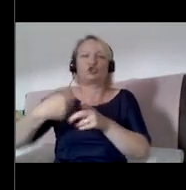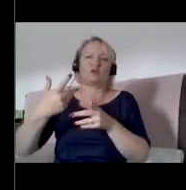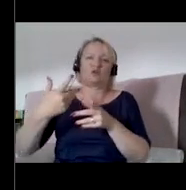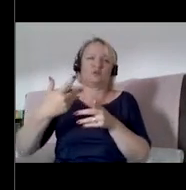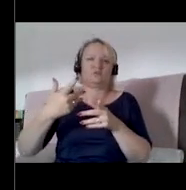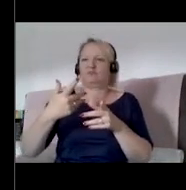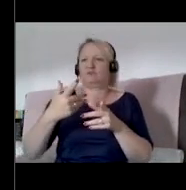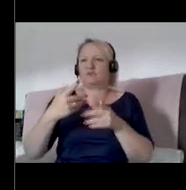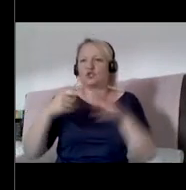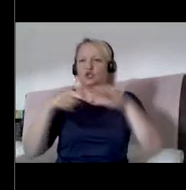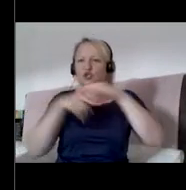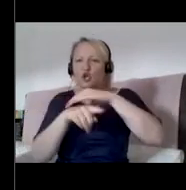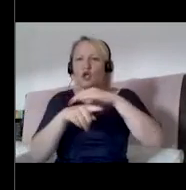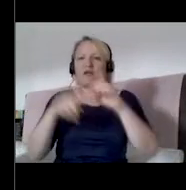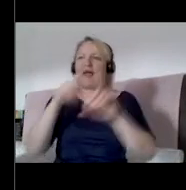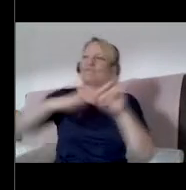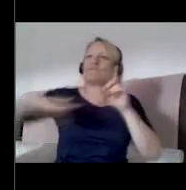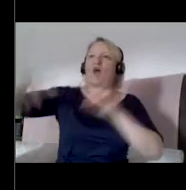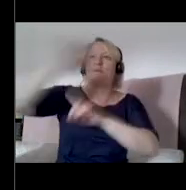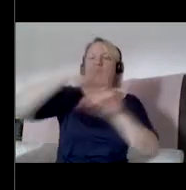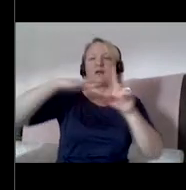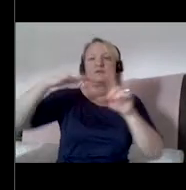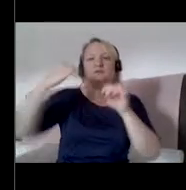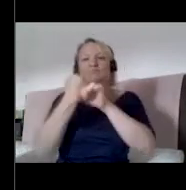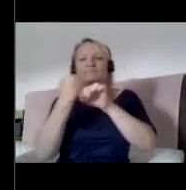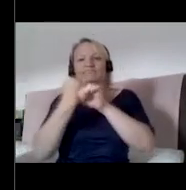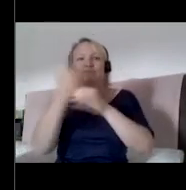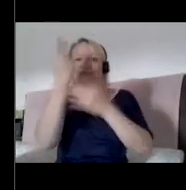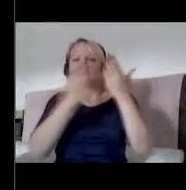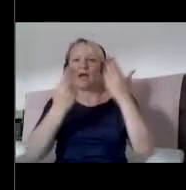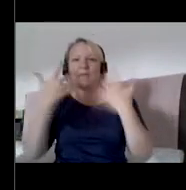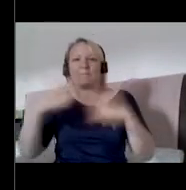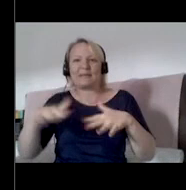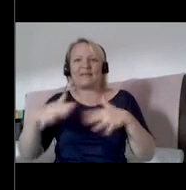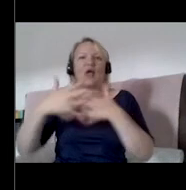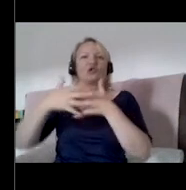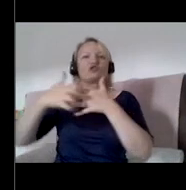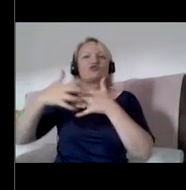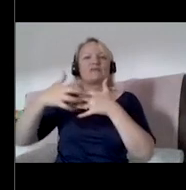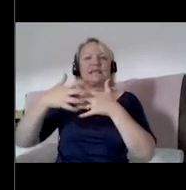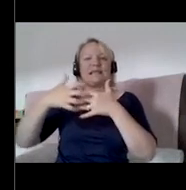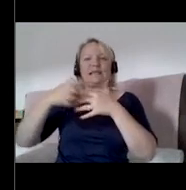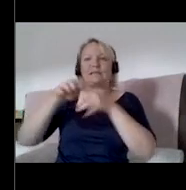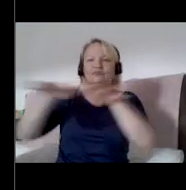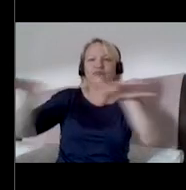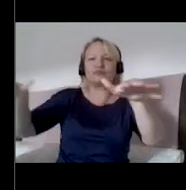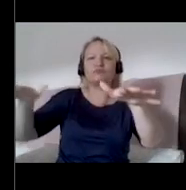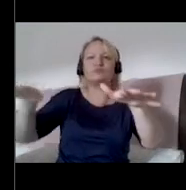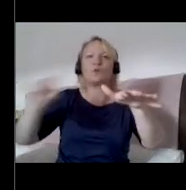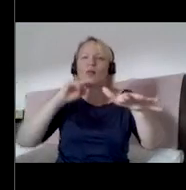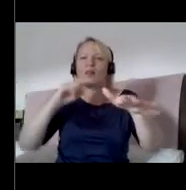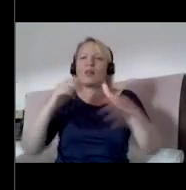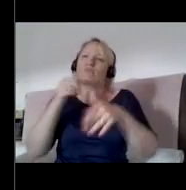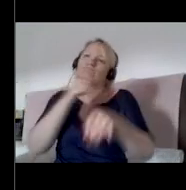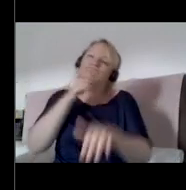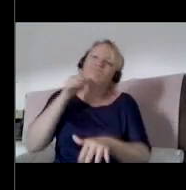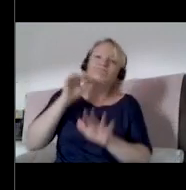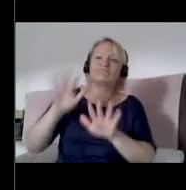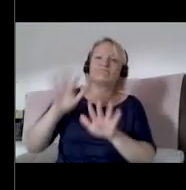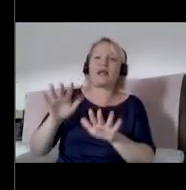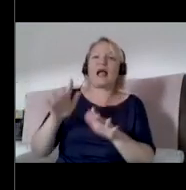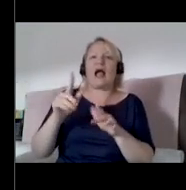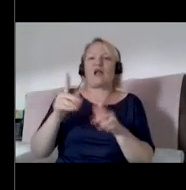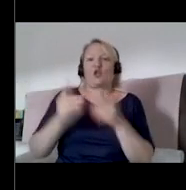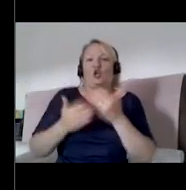utilities, environmental design, and green infrastructure. It also includes the impact the new road may have near you.